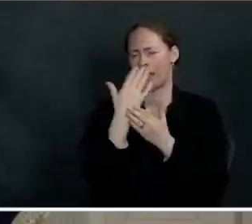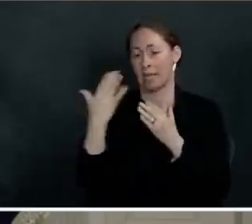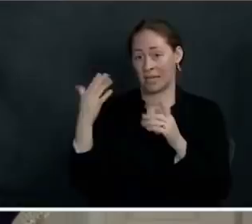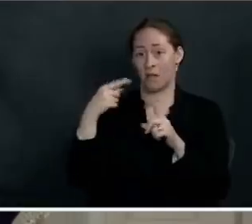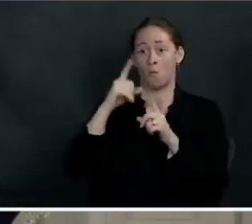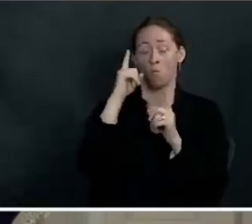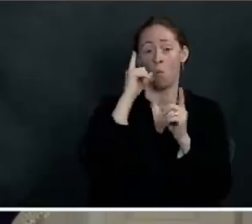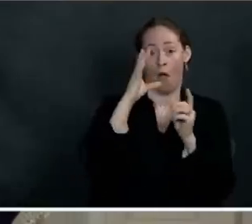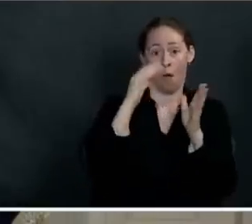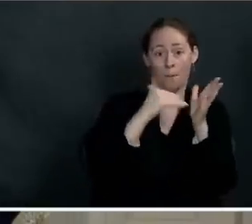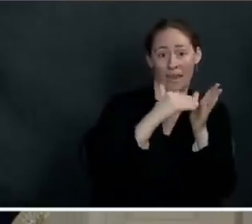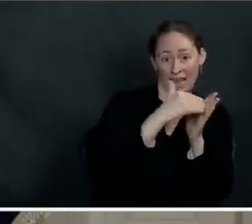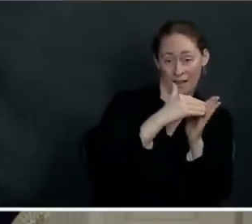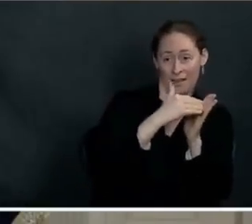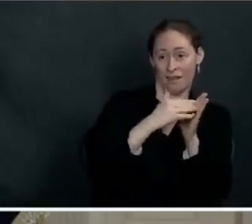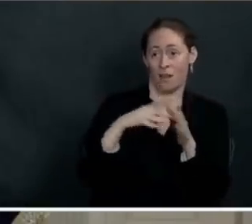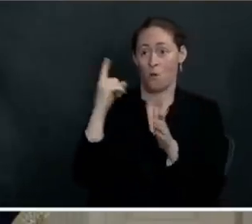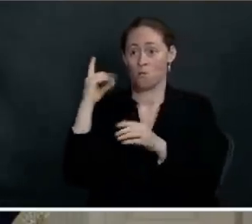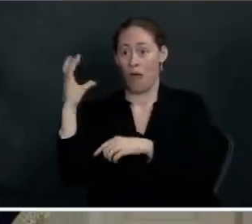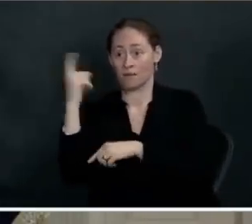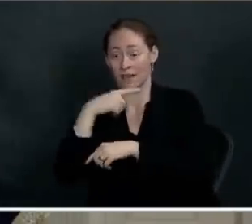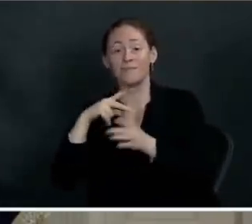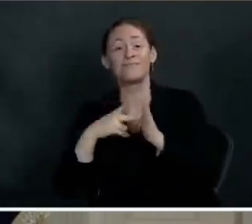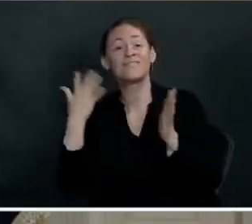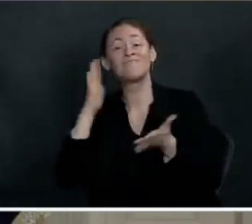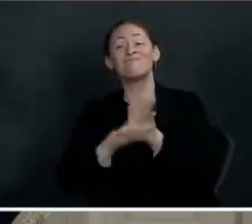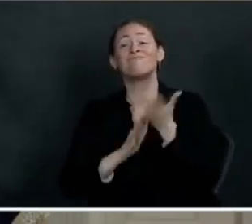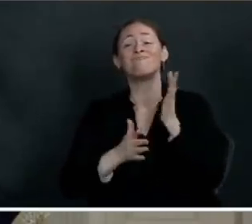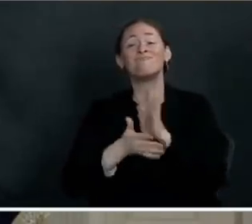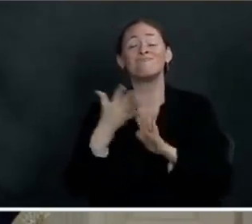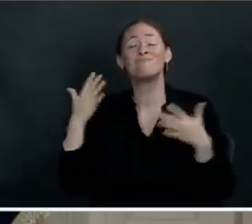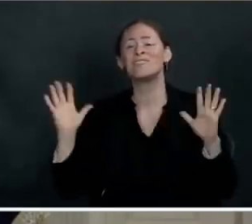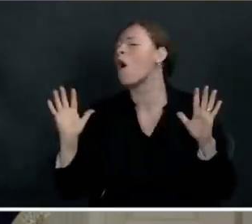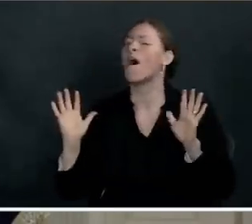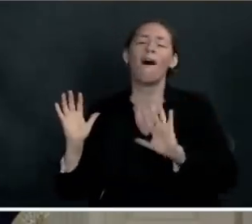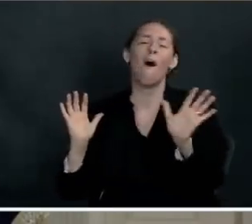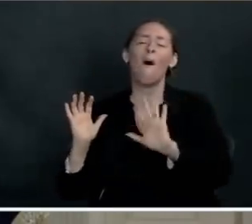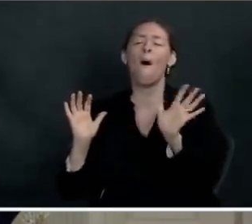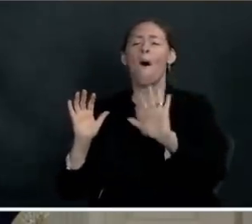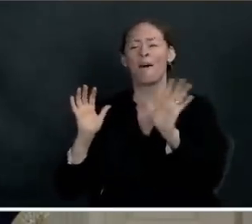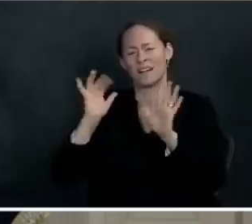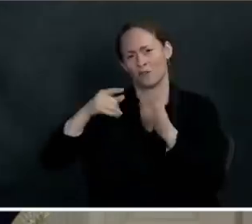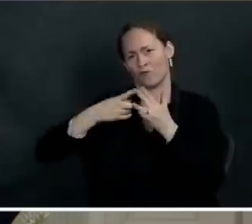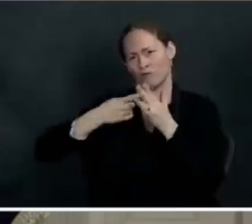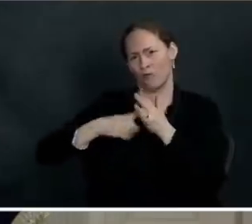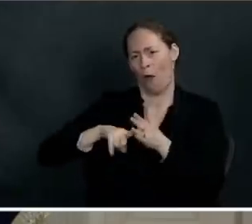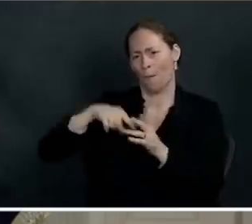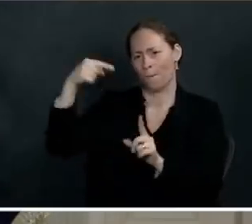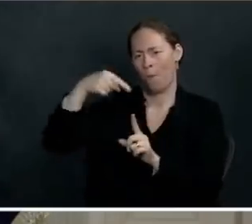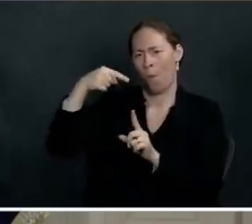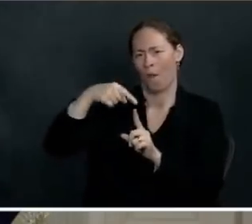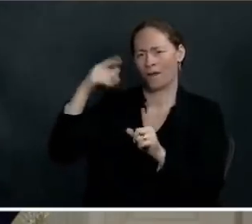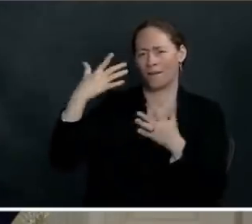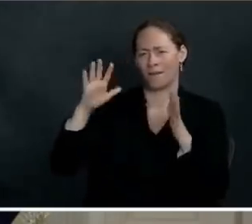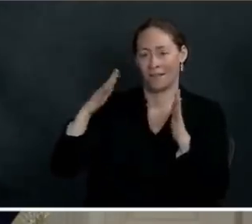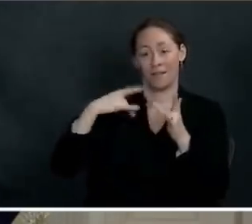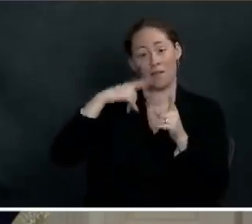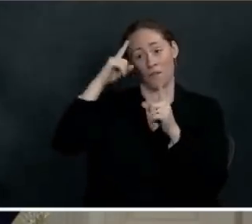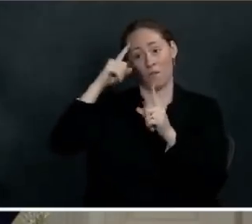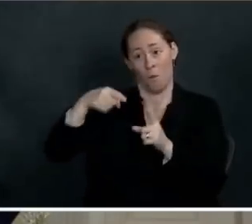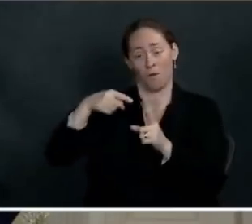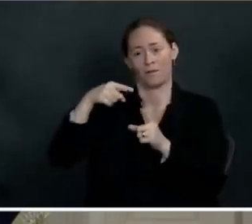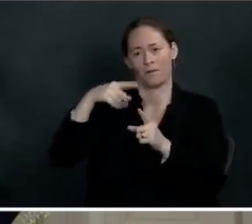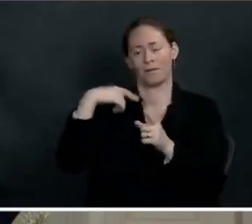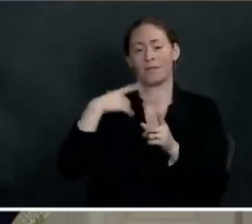not the end point. It's just the start. We're not stopping there. The end goal is to beat